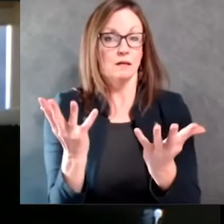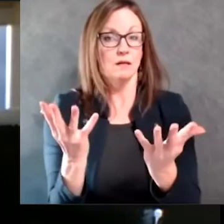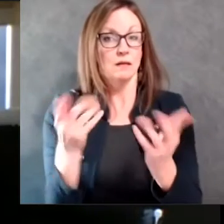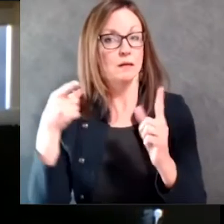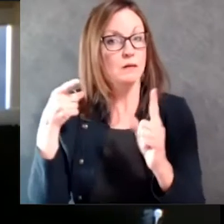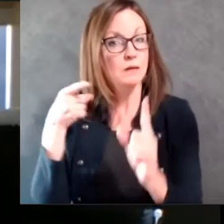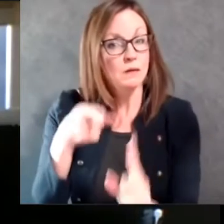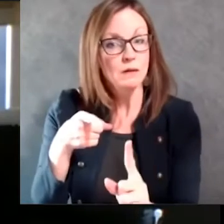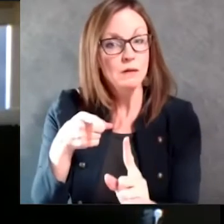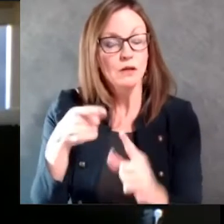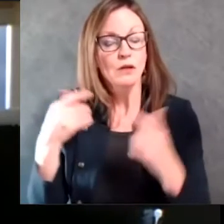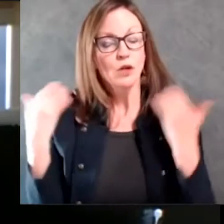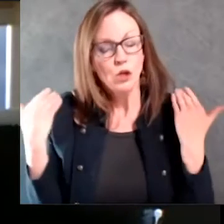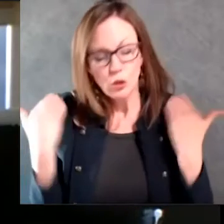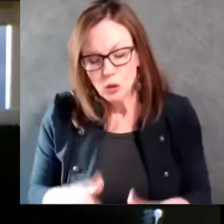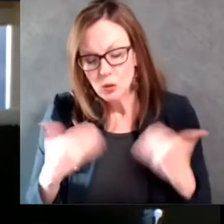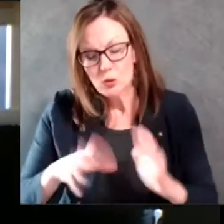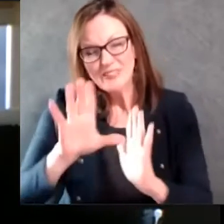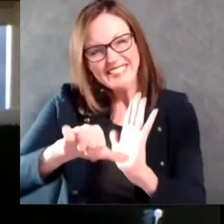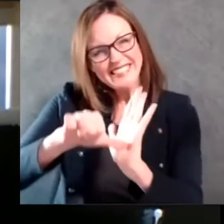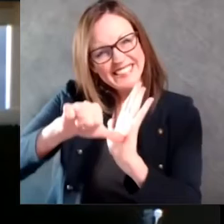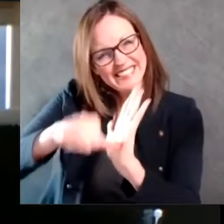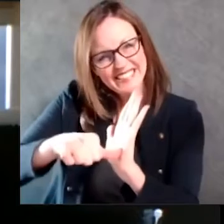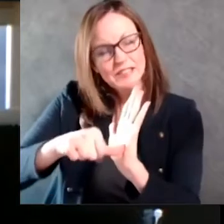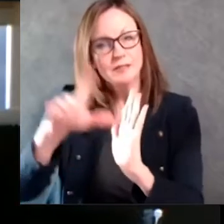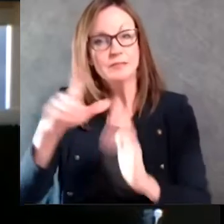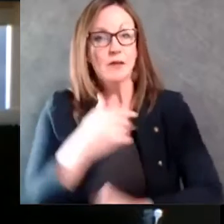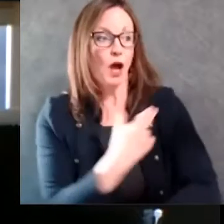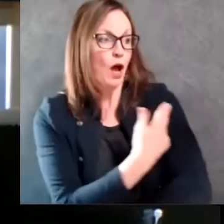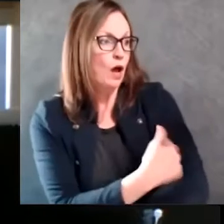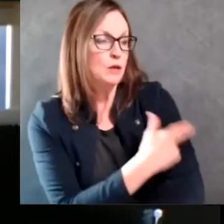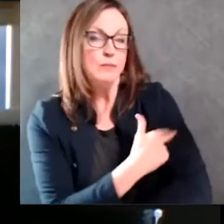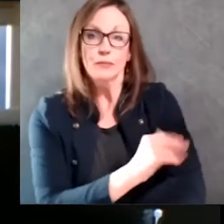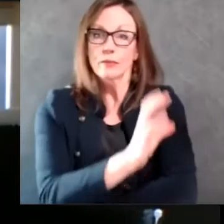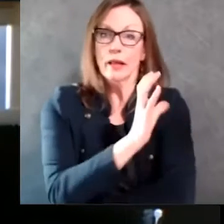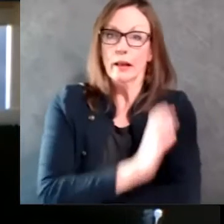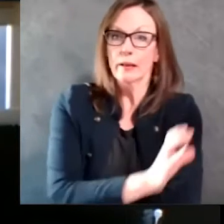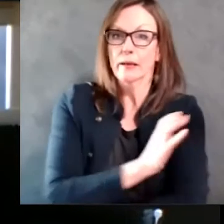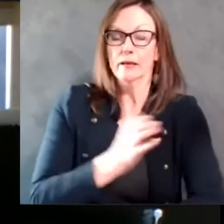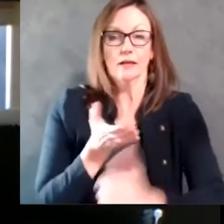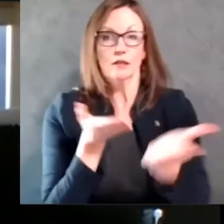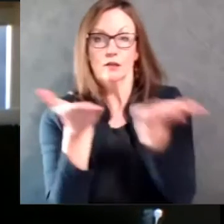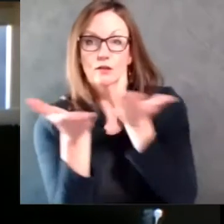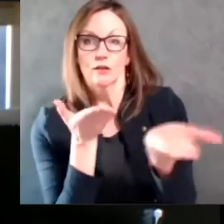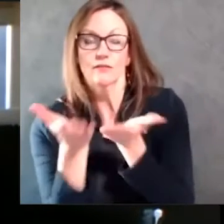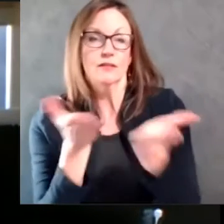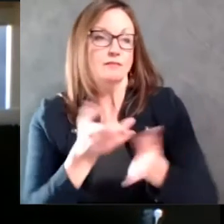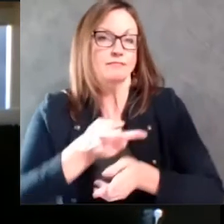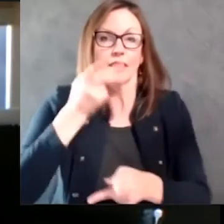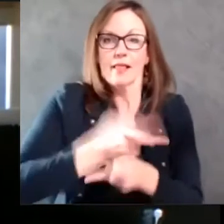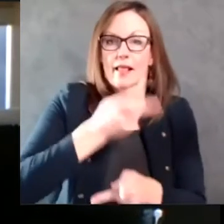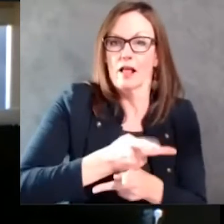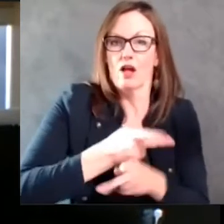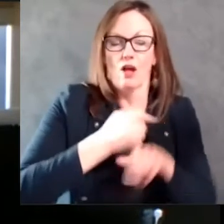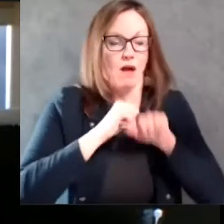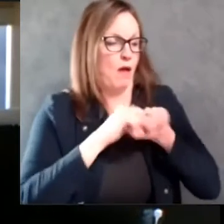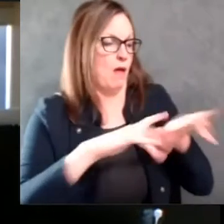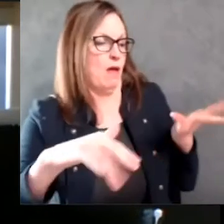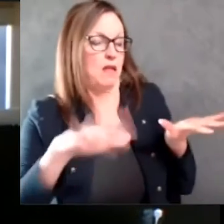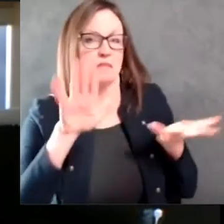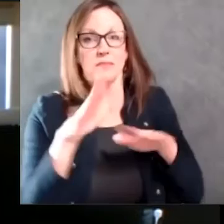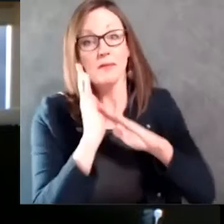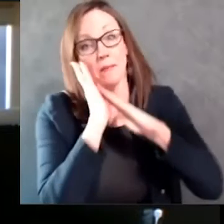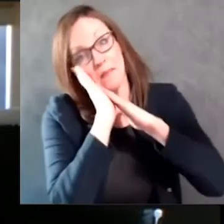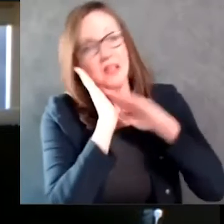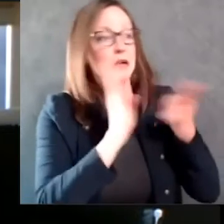would say is the answer to taking care of these people who have developed COVID